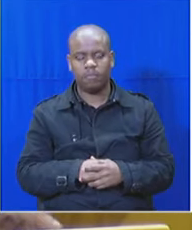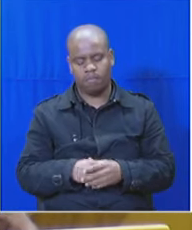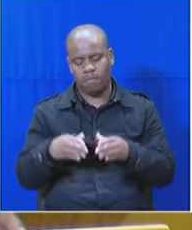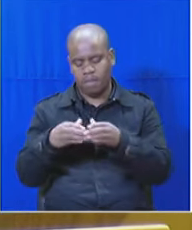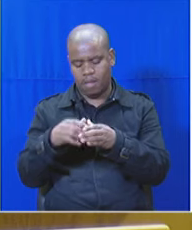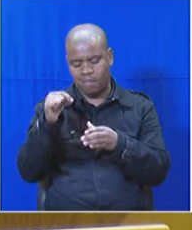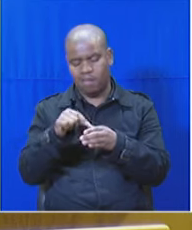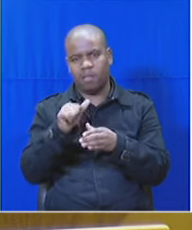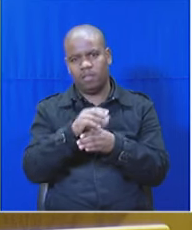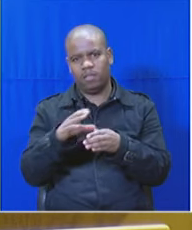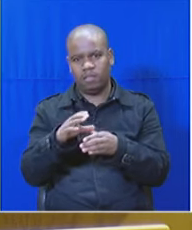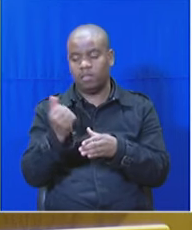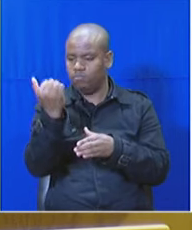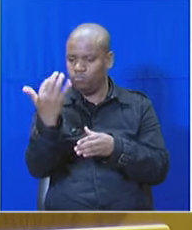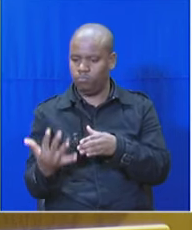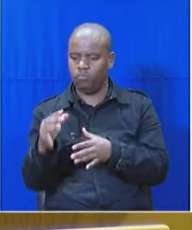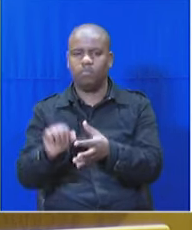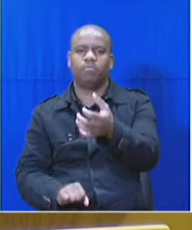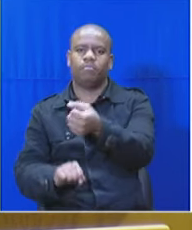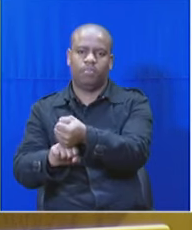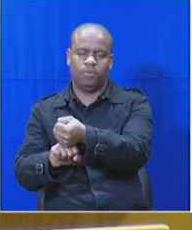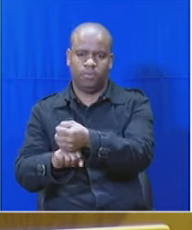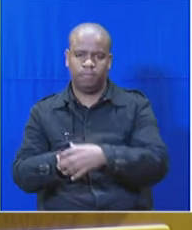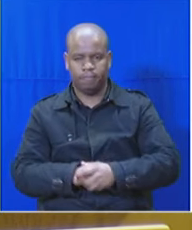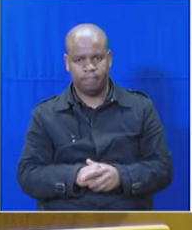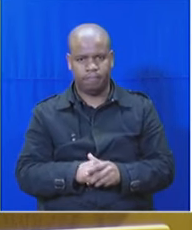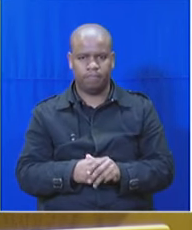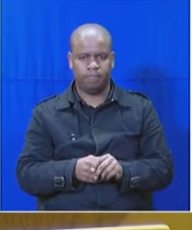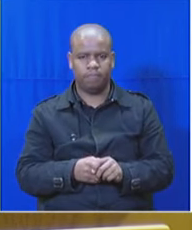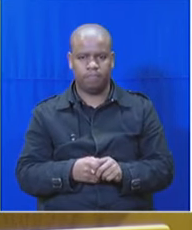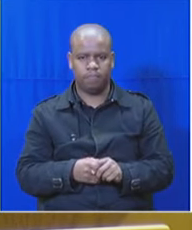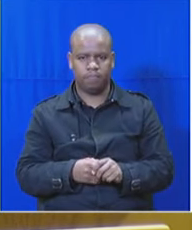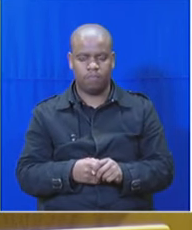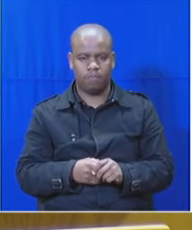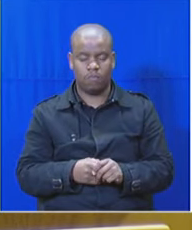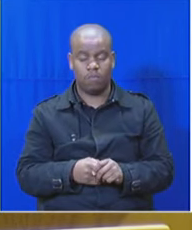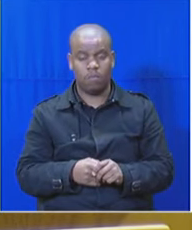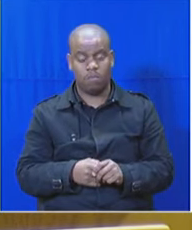ANC support this budget as a tool.